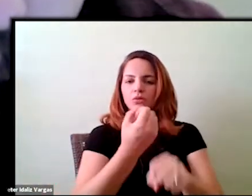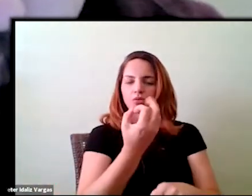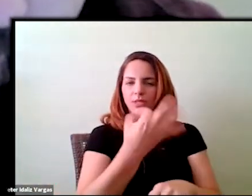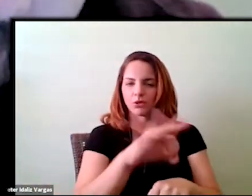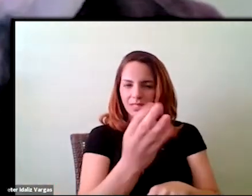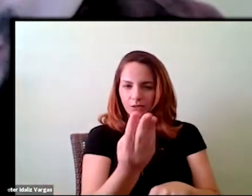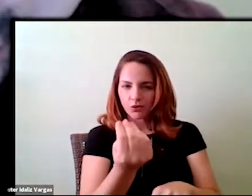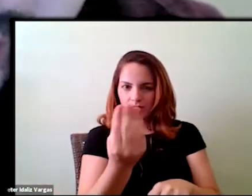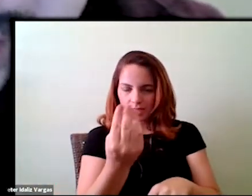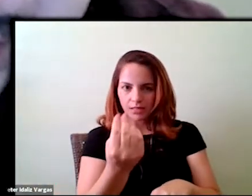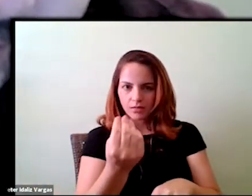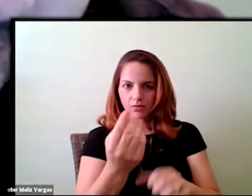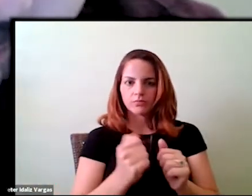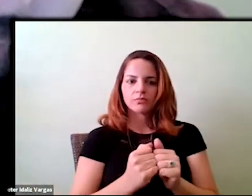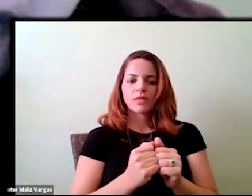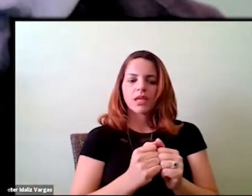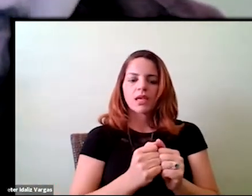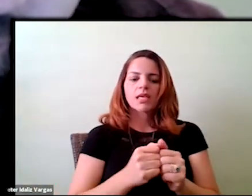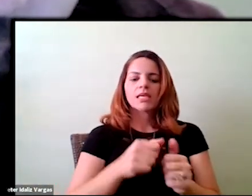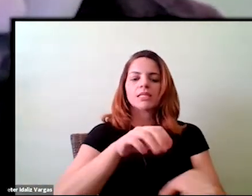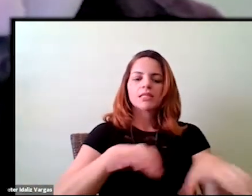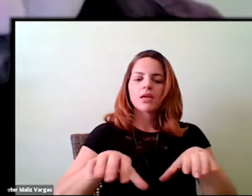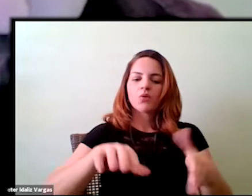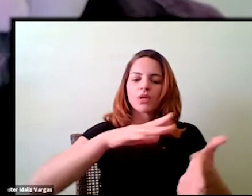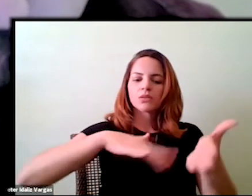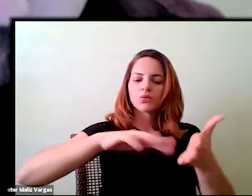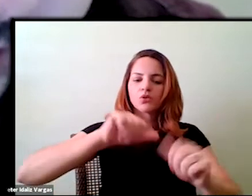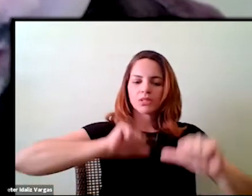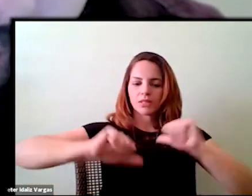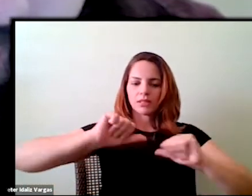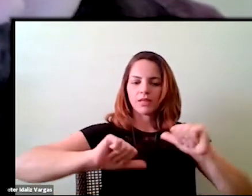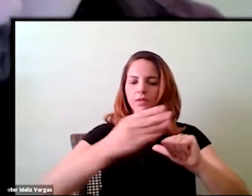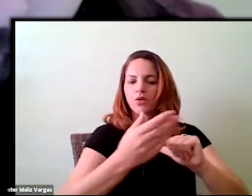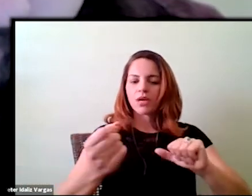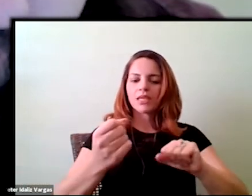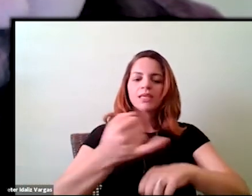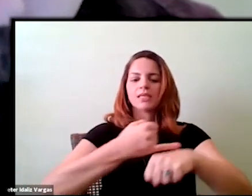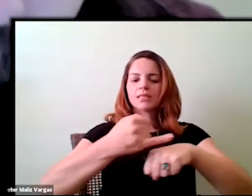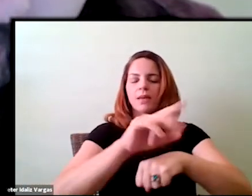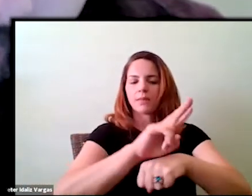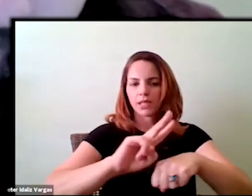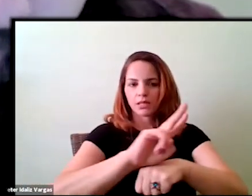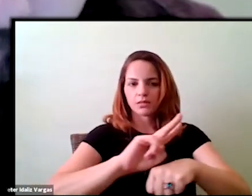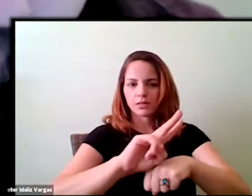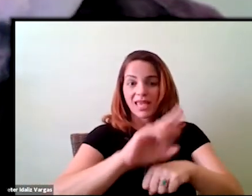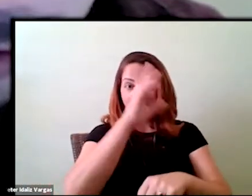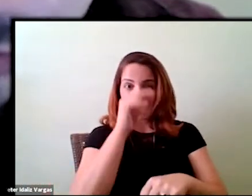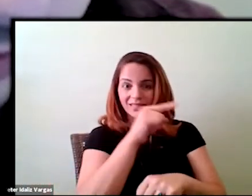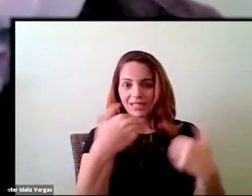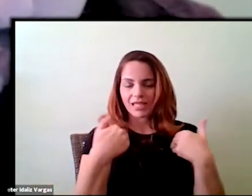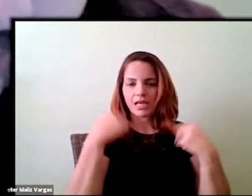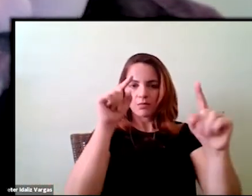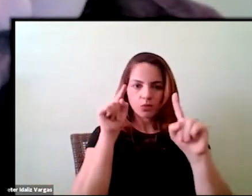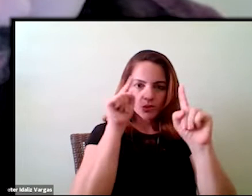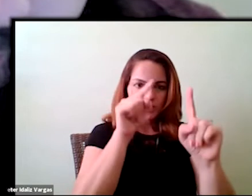Virgin Islands. Boas intended to perform field research in the areas of anthropology and ethnography, while